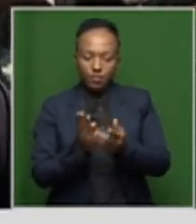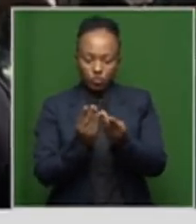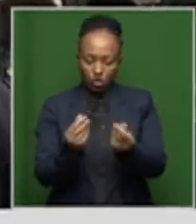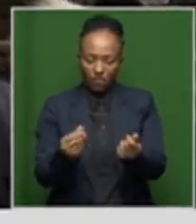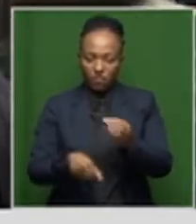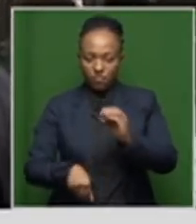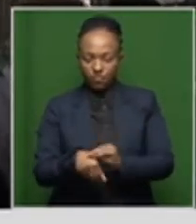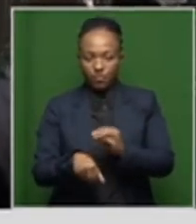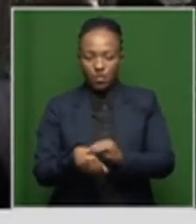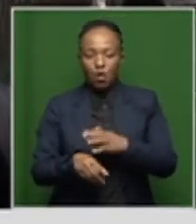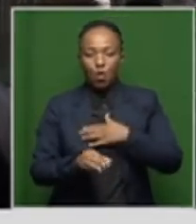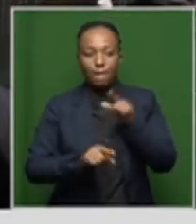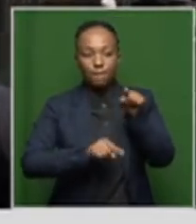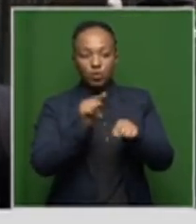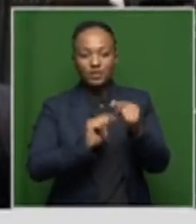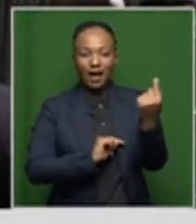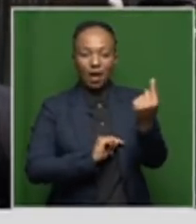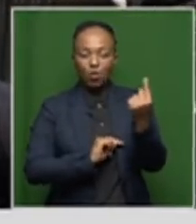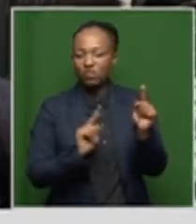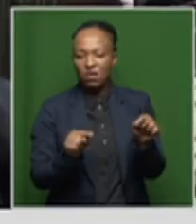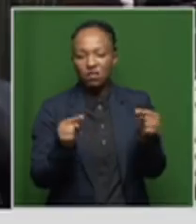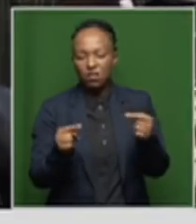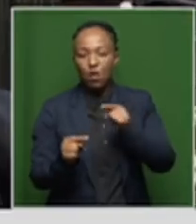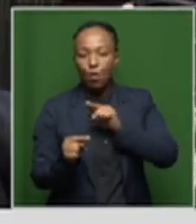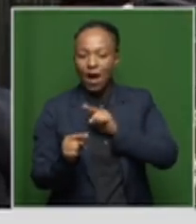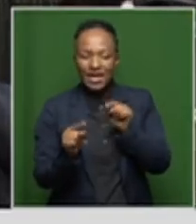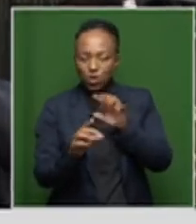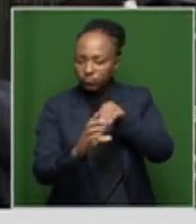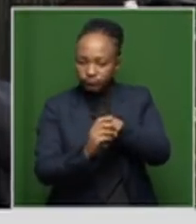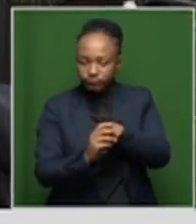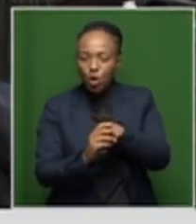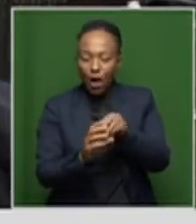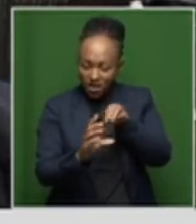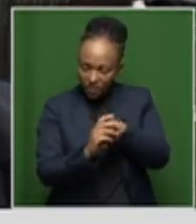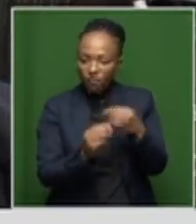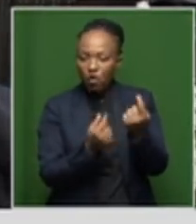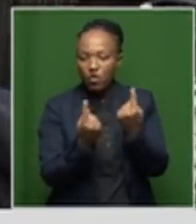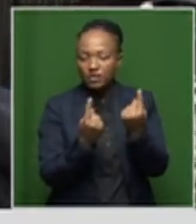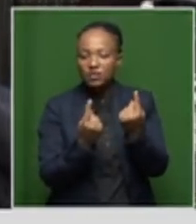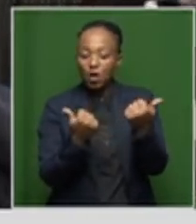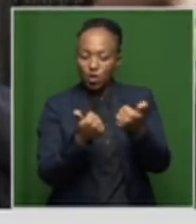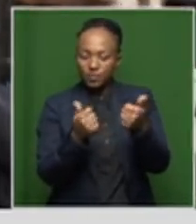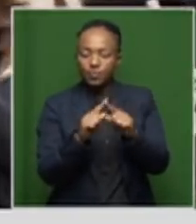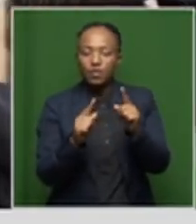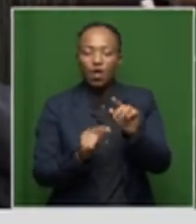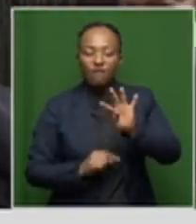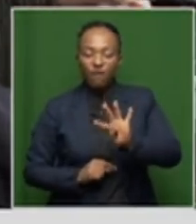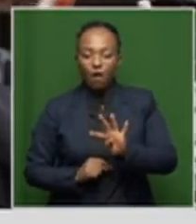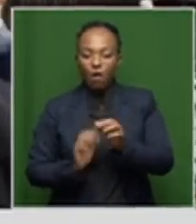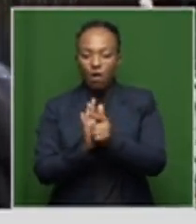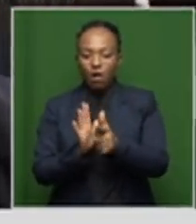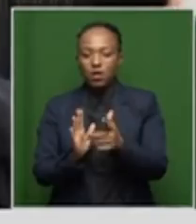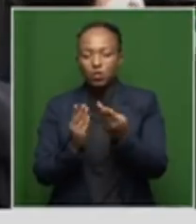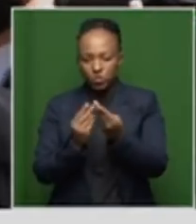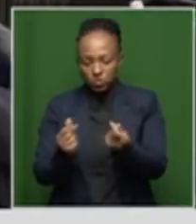because our prosecutor cannot deal with this matter given the fact he's directly affected. We have 4 senior advocates who are going to deal with that